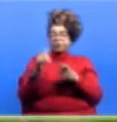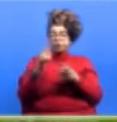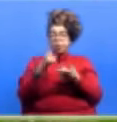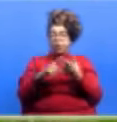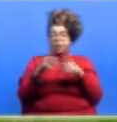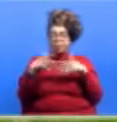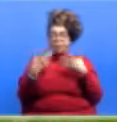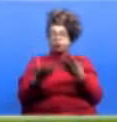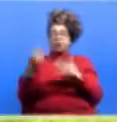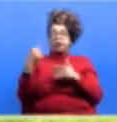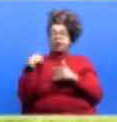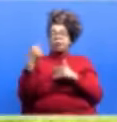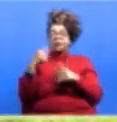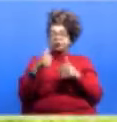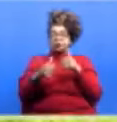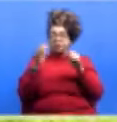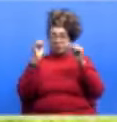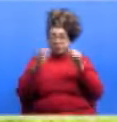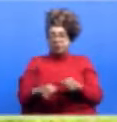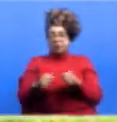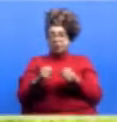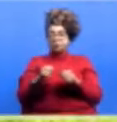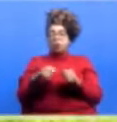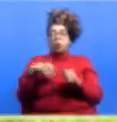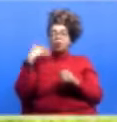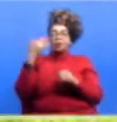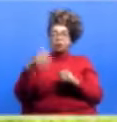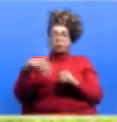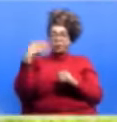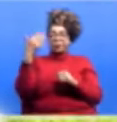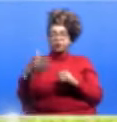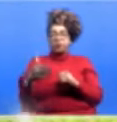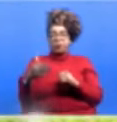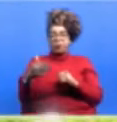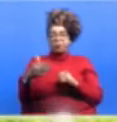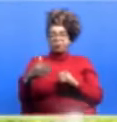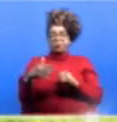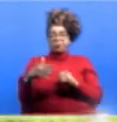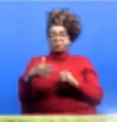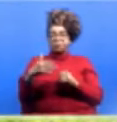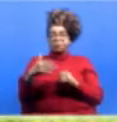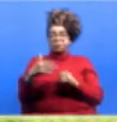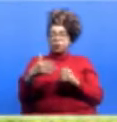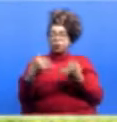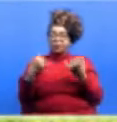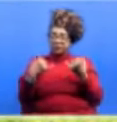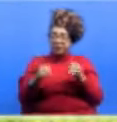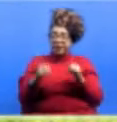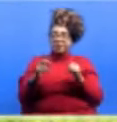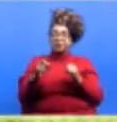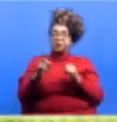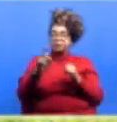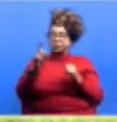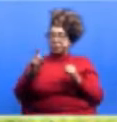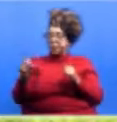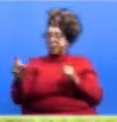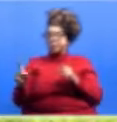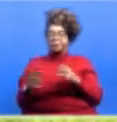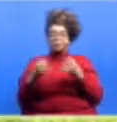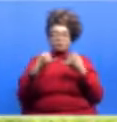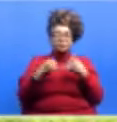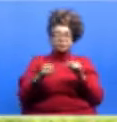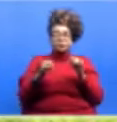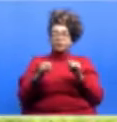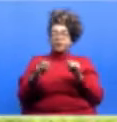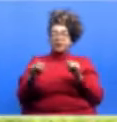about the numbers that could be doubling. Kila siku tunajaribu kila aina dawa, mpaka tunajaribu hata mchanga ukiwa umekuwa